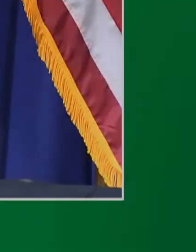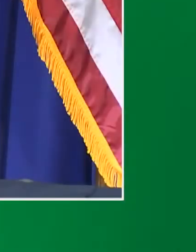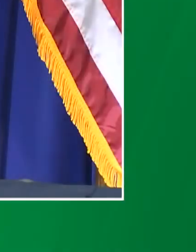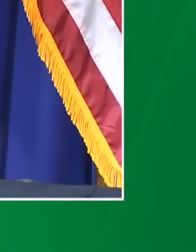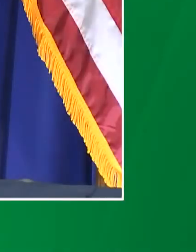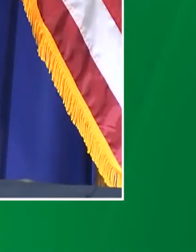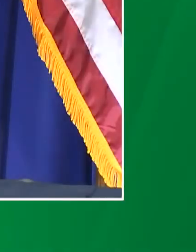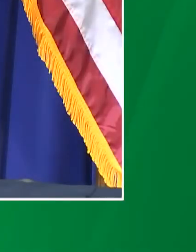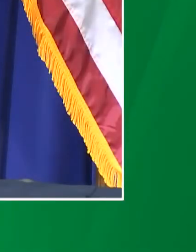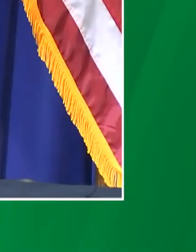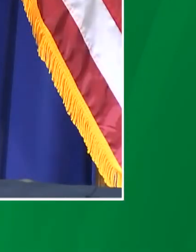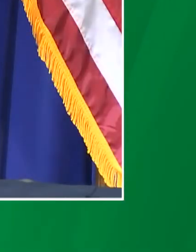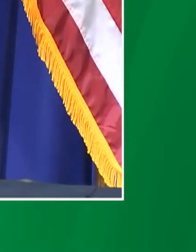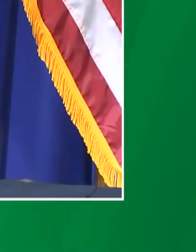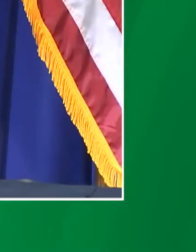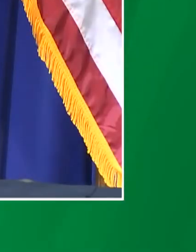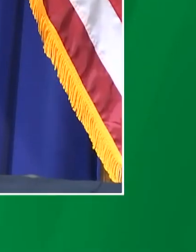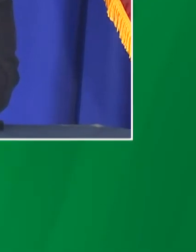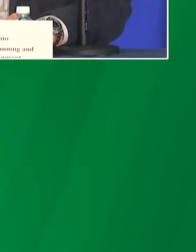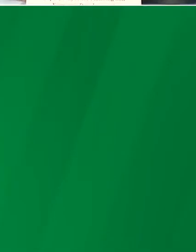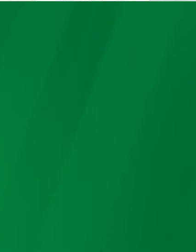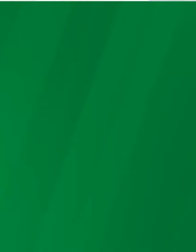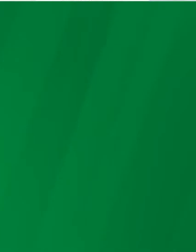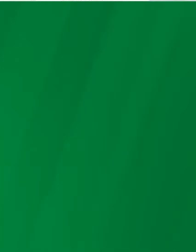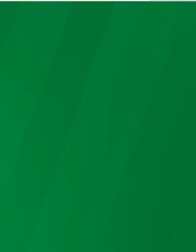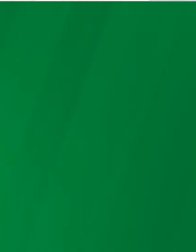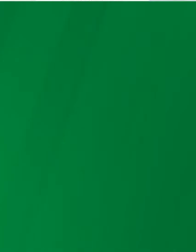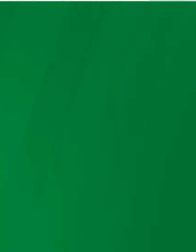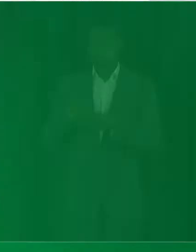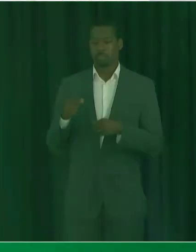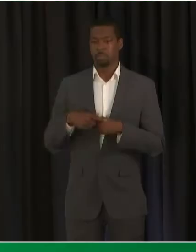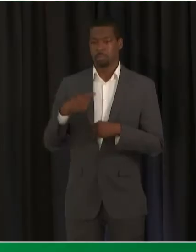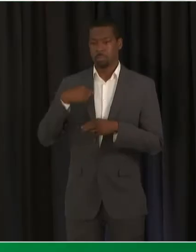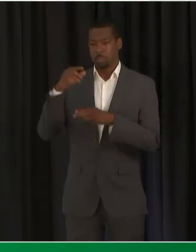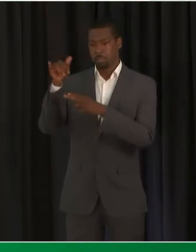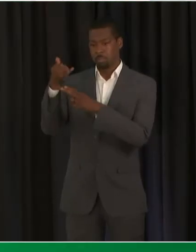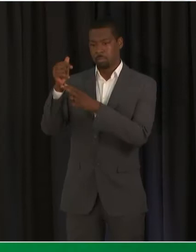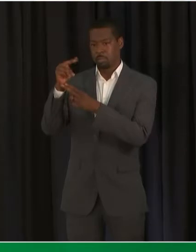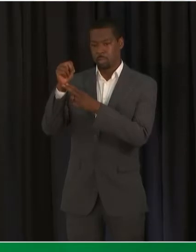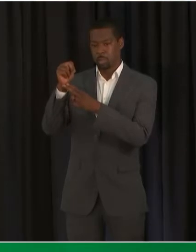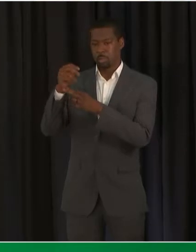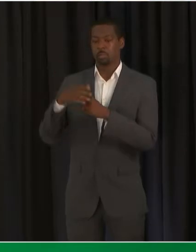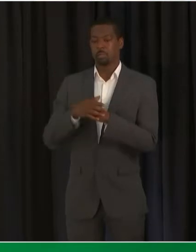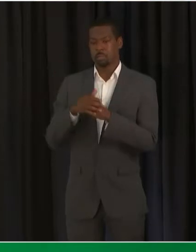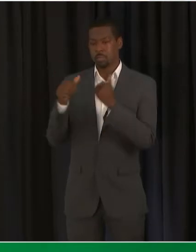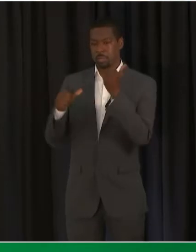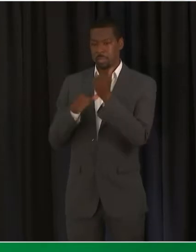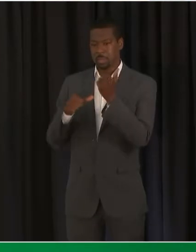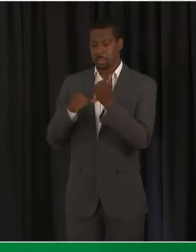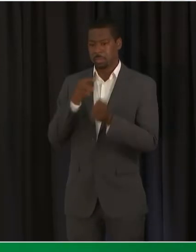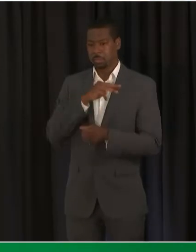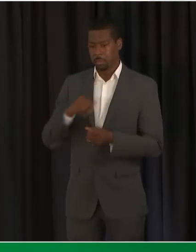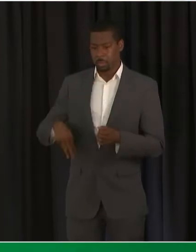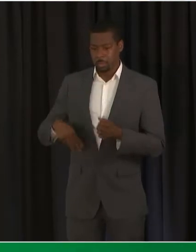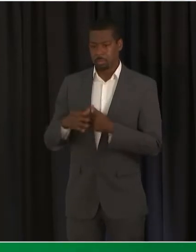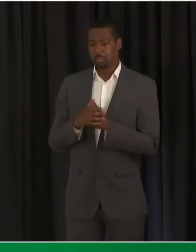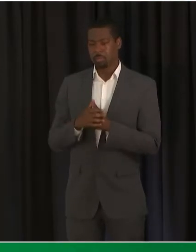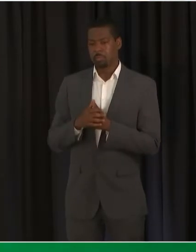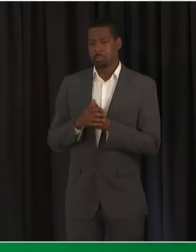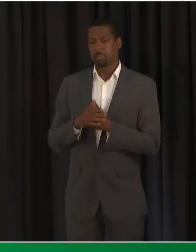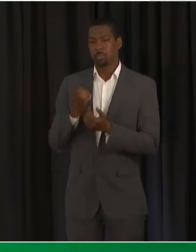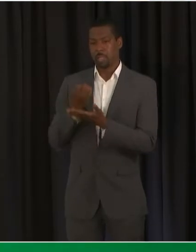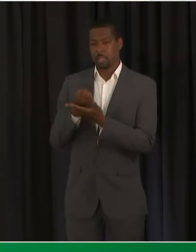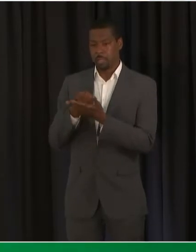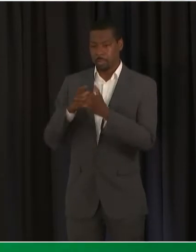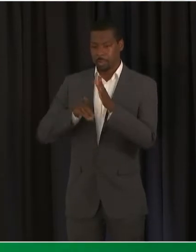Good afternoon and welcome to this week's edition of the Recovery Weekly Check-In. I'm John Falchicchio, Deputy Mayor for Planning and Economic Development, and